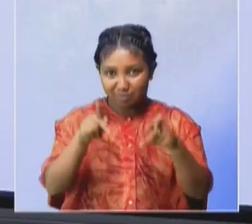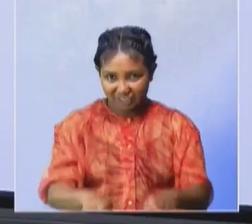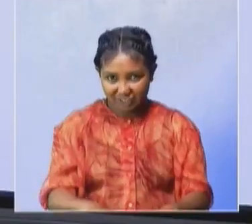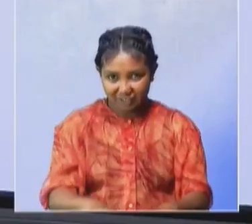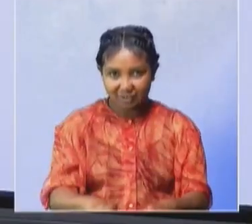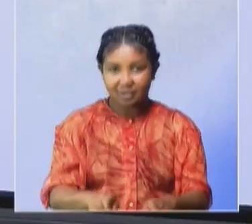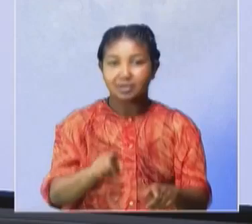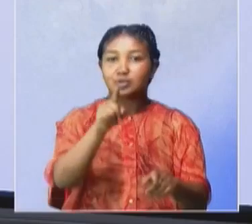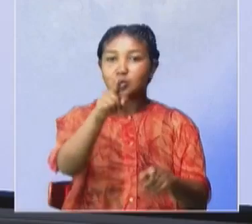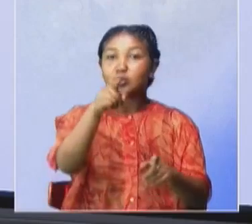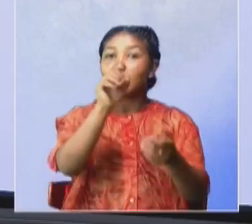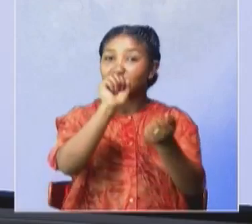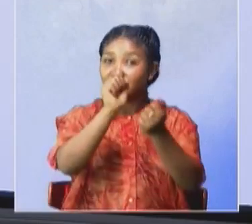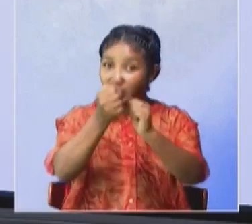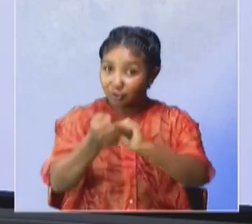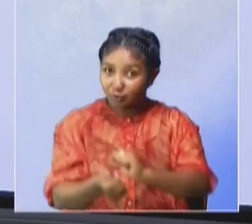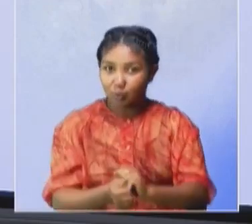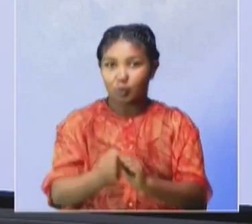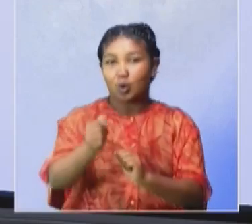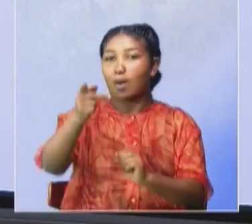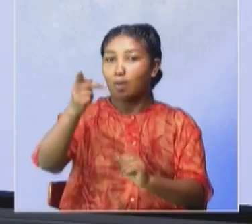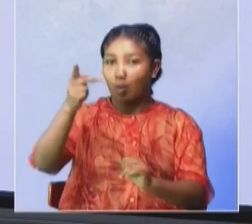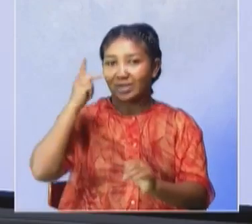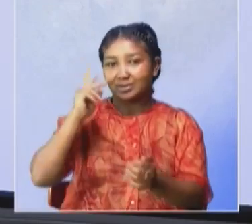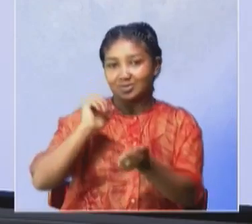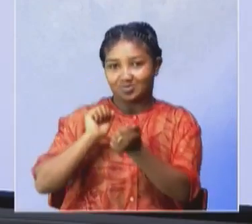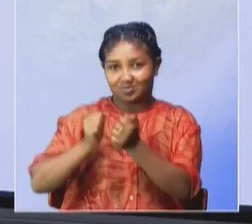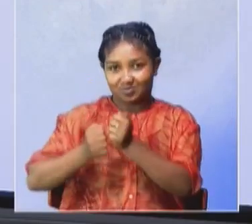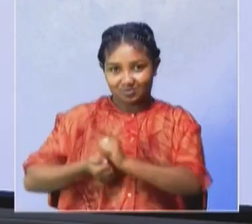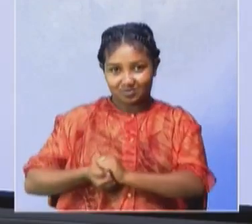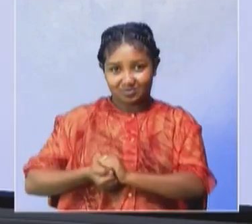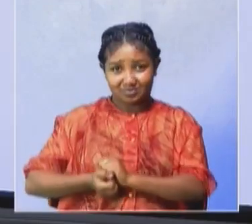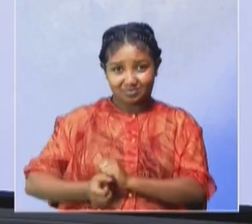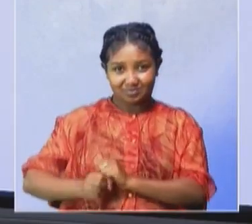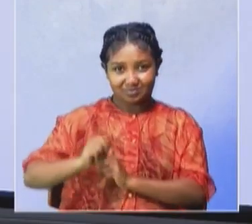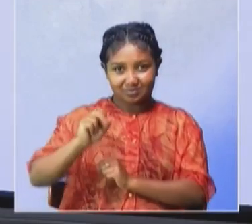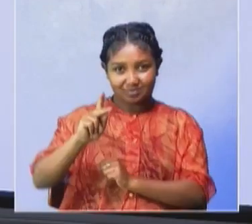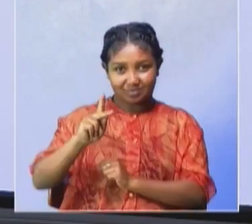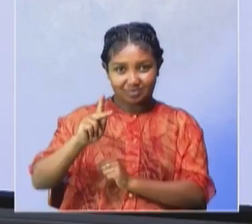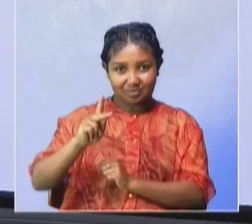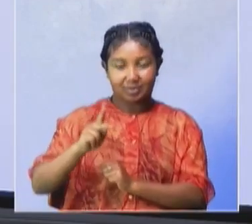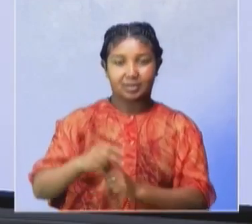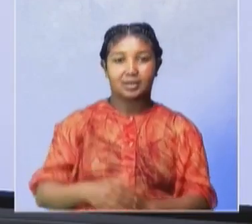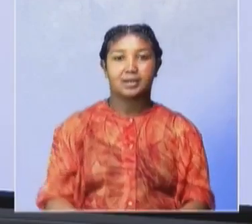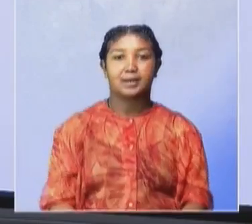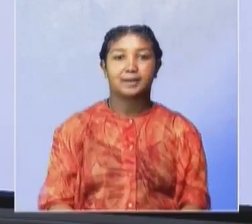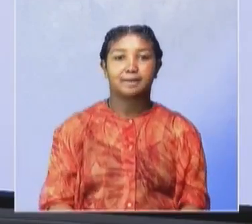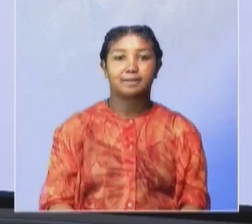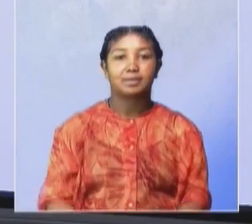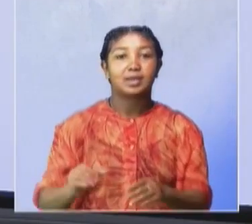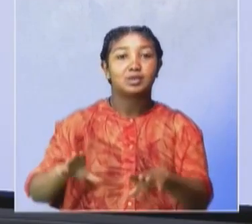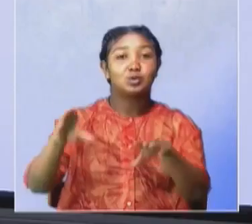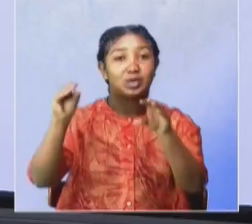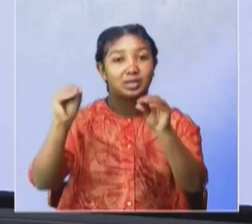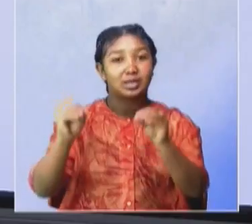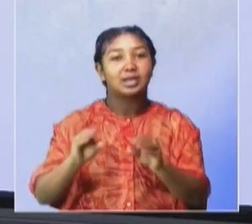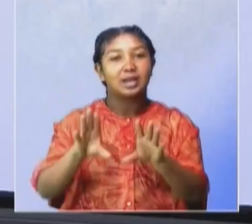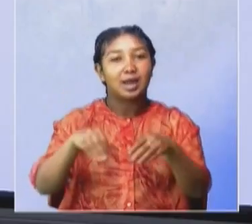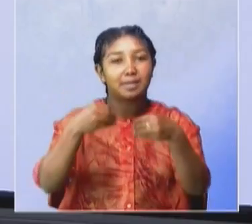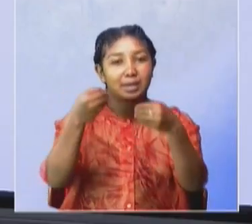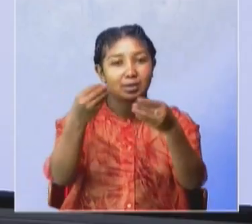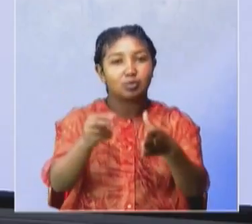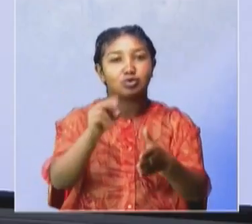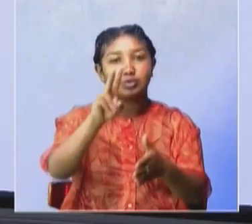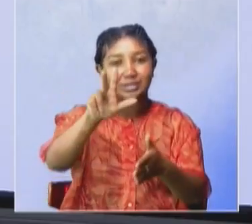and we are going to change what? With past tense. Students, let me give